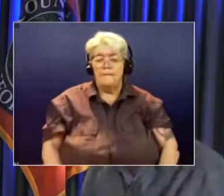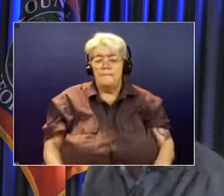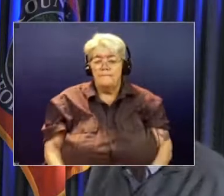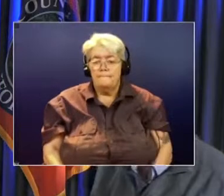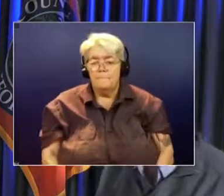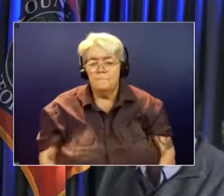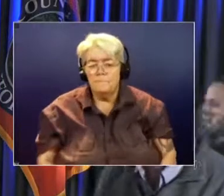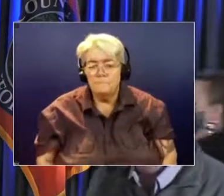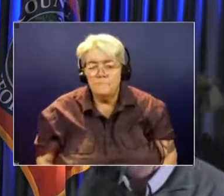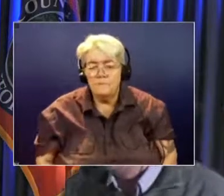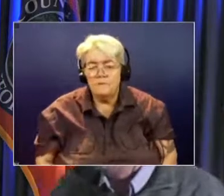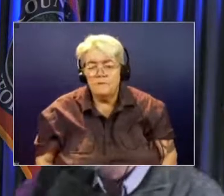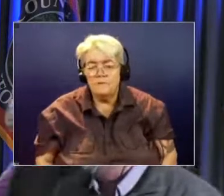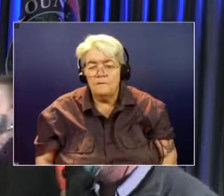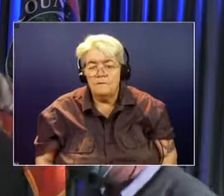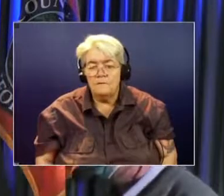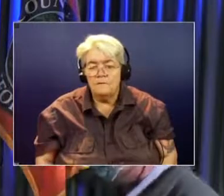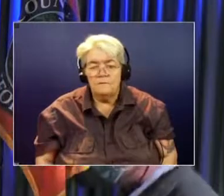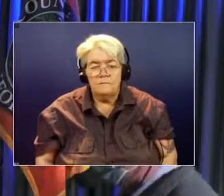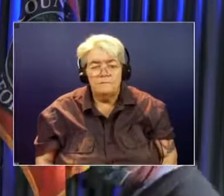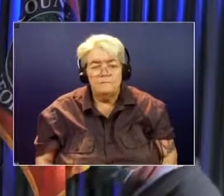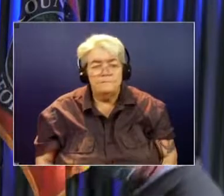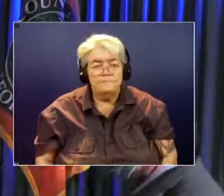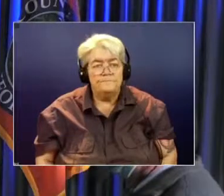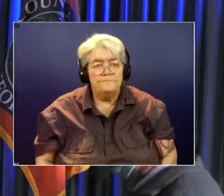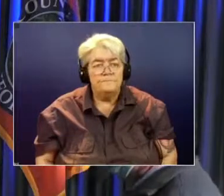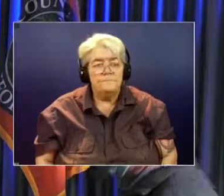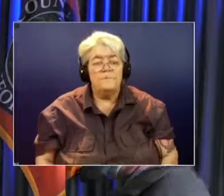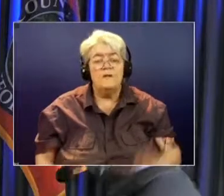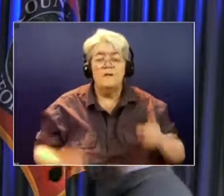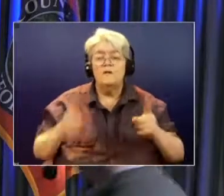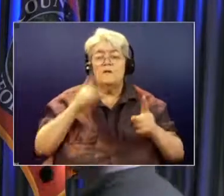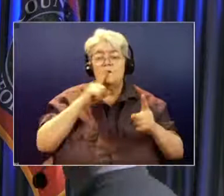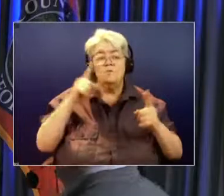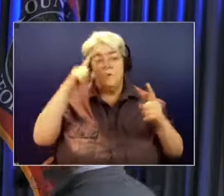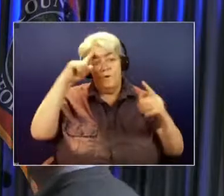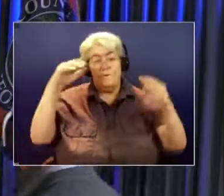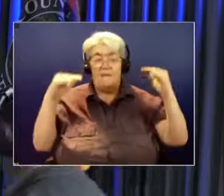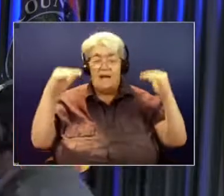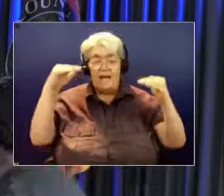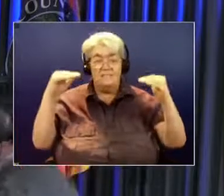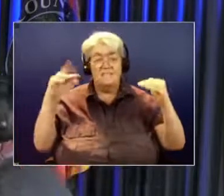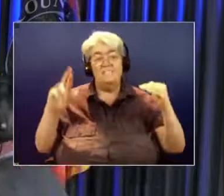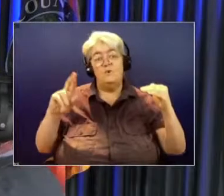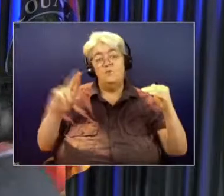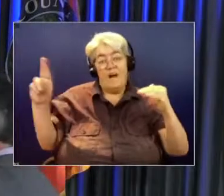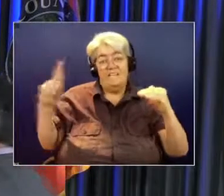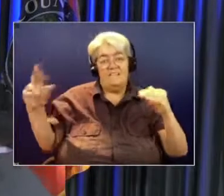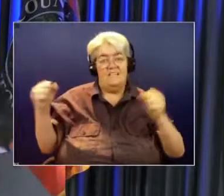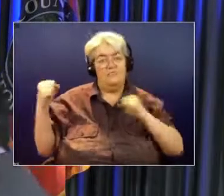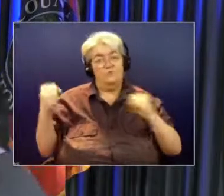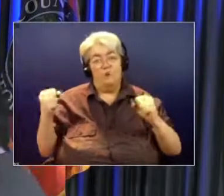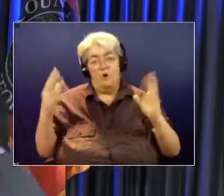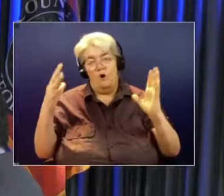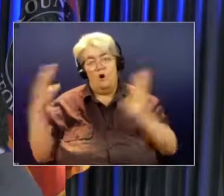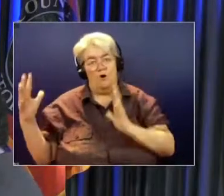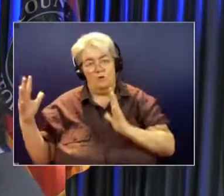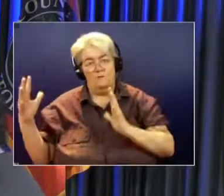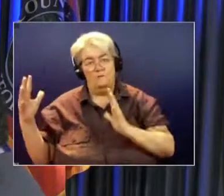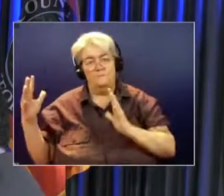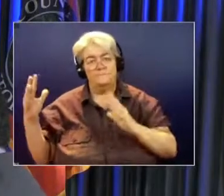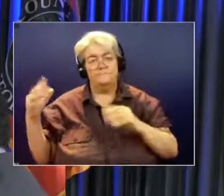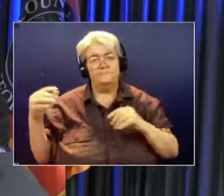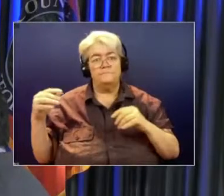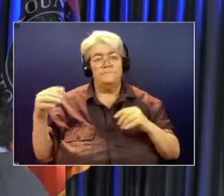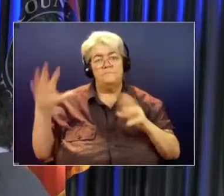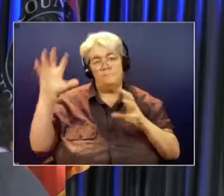right, the It's so much balance. on the right side, yeah. So the balance on this is that the right side is so heavy as far as content. So we could have the camera to the